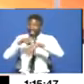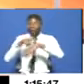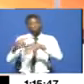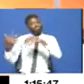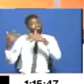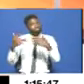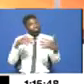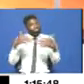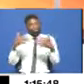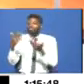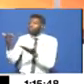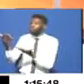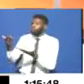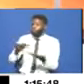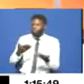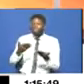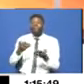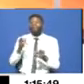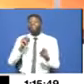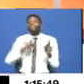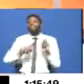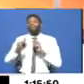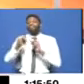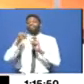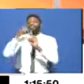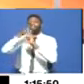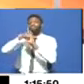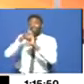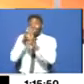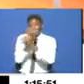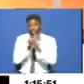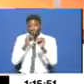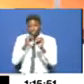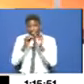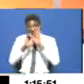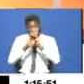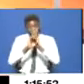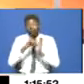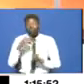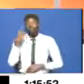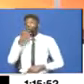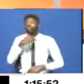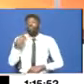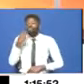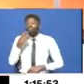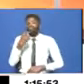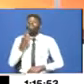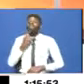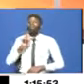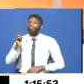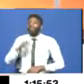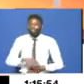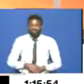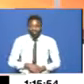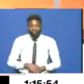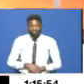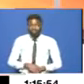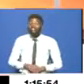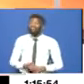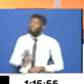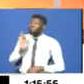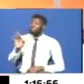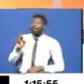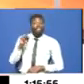fighters such as Kenya's founding President Jomo Kenyatta. Chief Nyandusi's nephew, 94-year-old Stephen Kiana